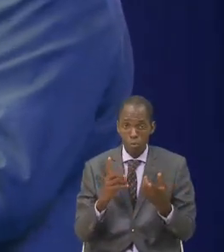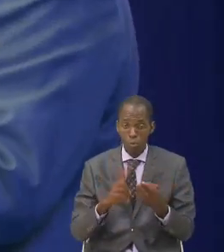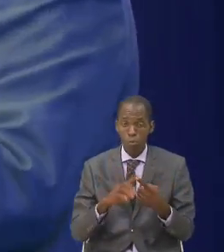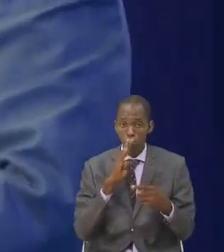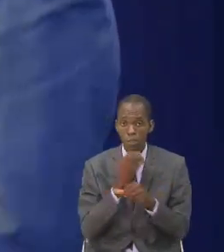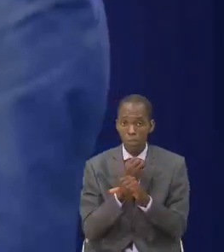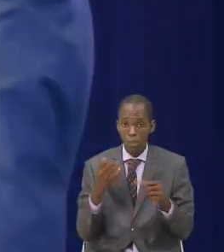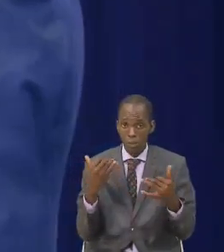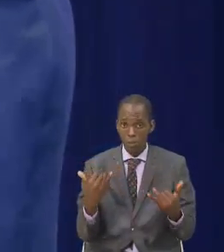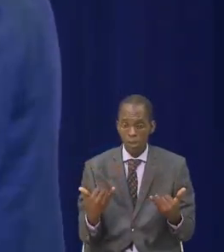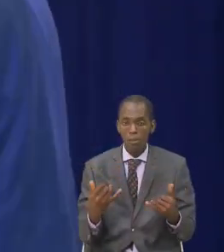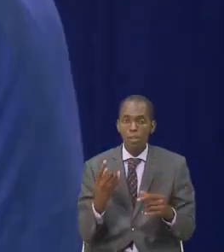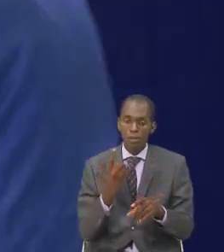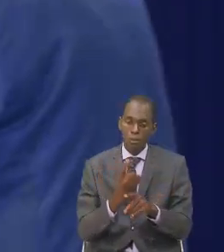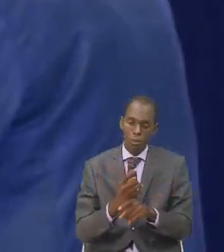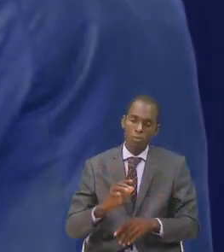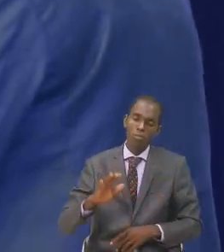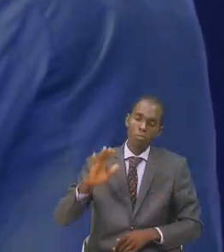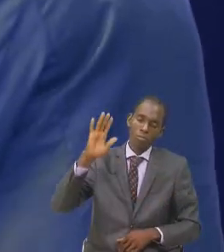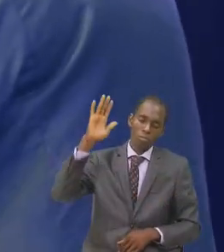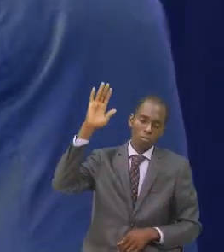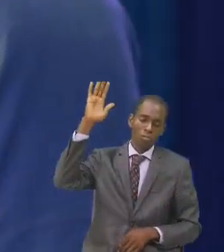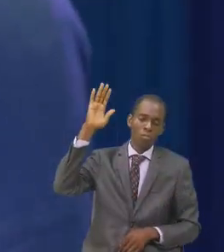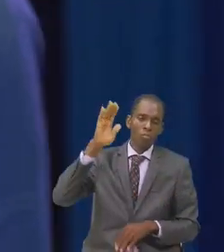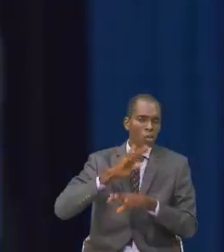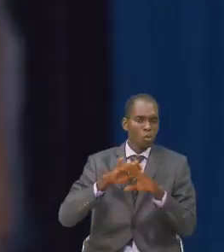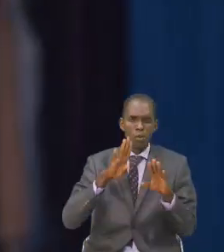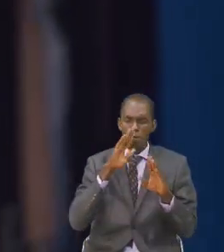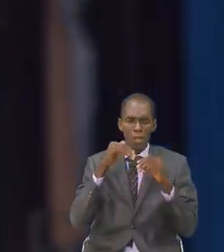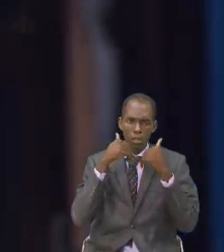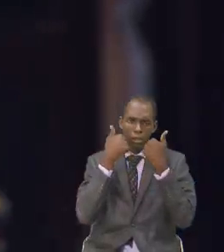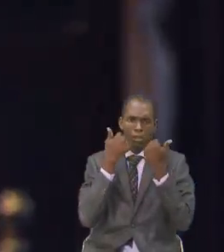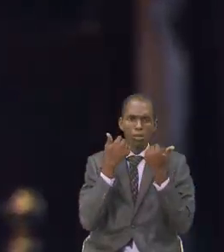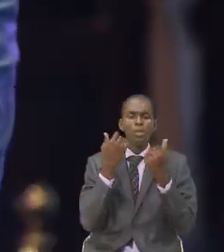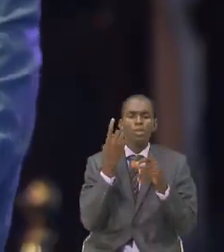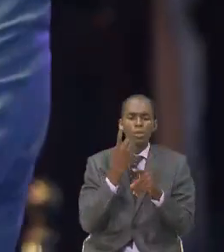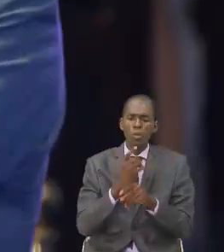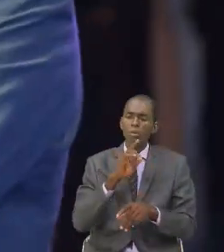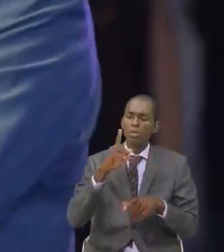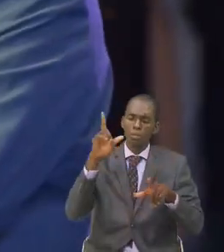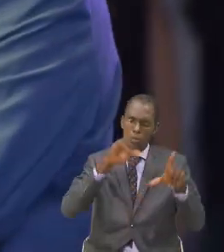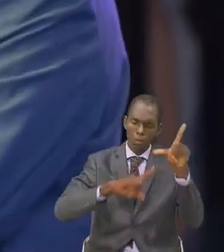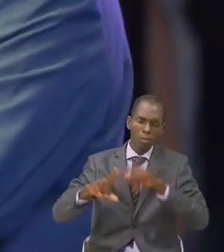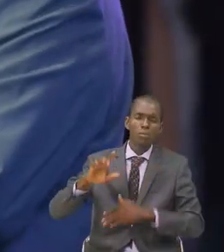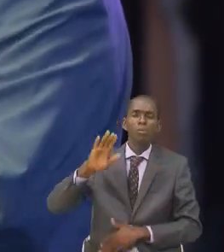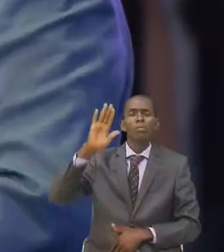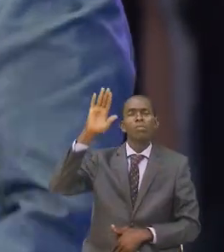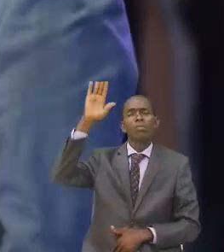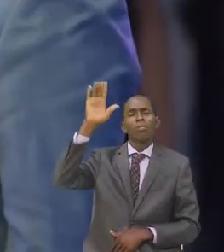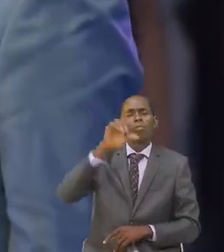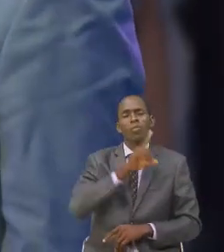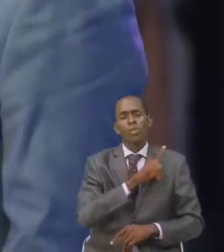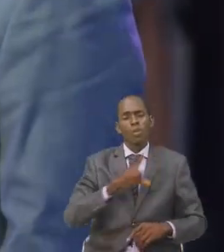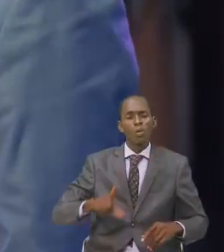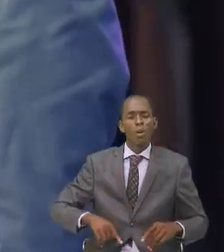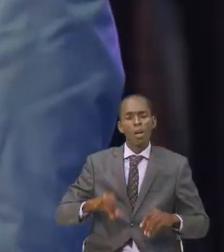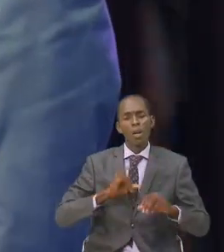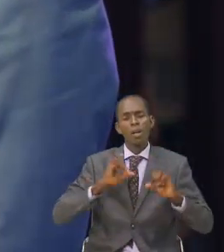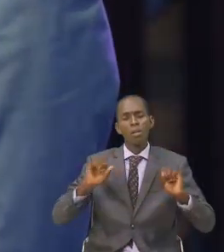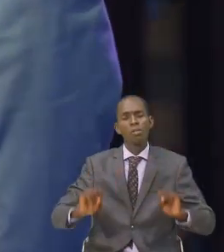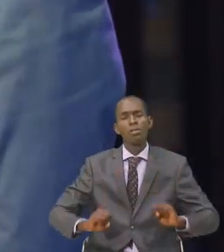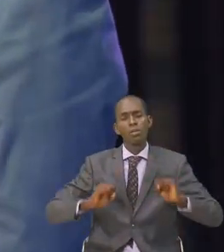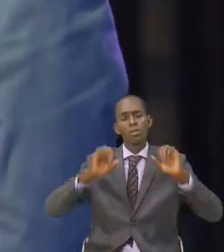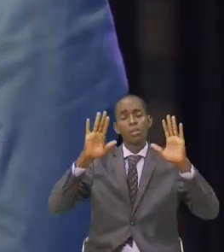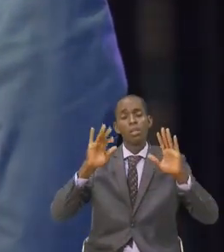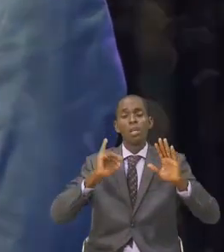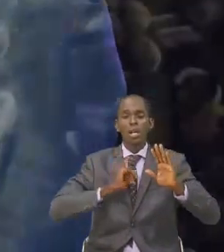waiting for you. Raise up your hand right there. Raise up your hand and say, Lord, I raise up my hand to say,